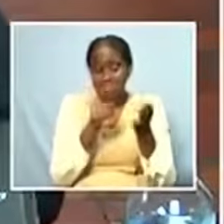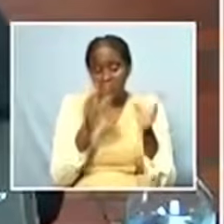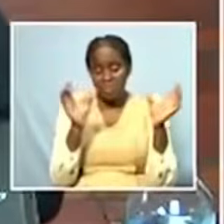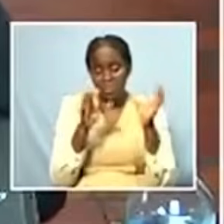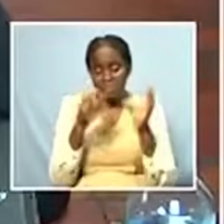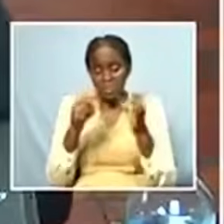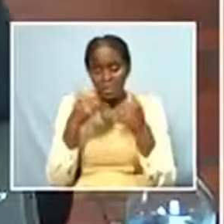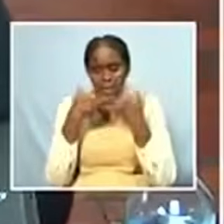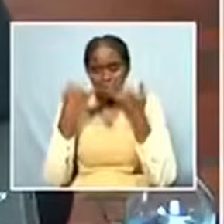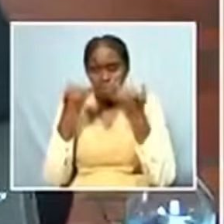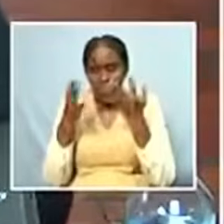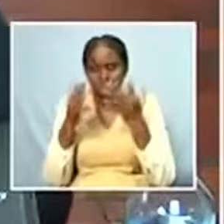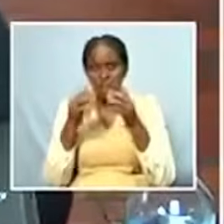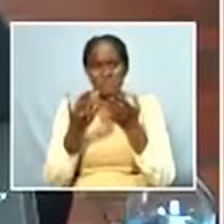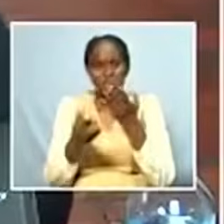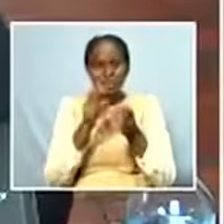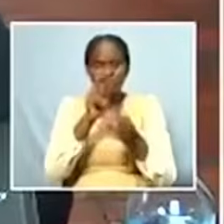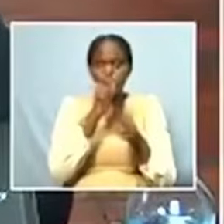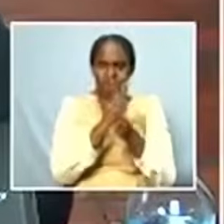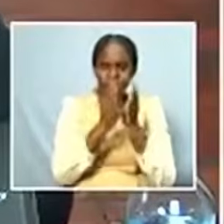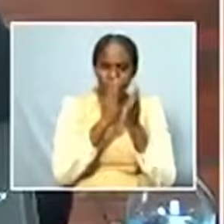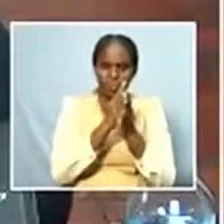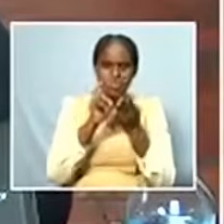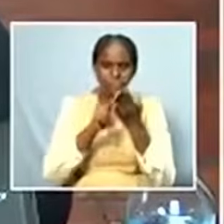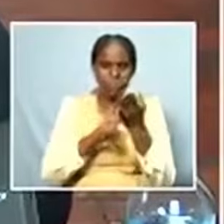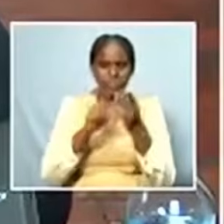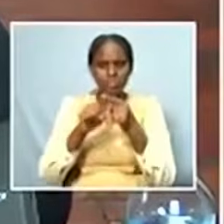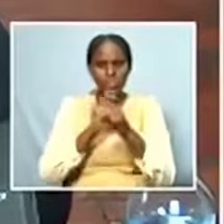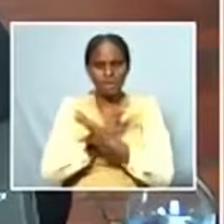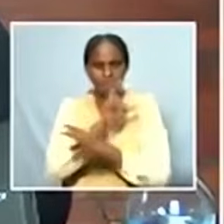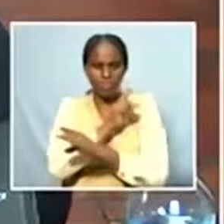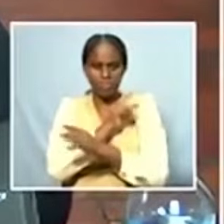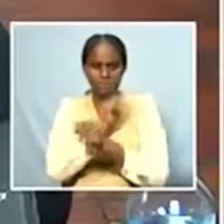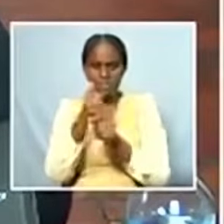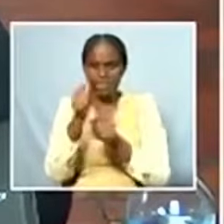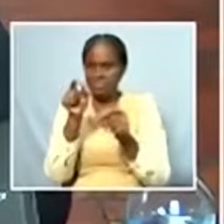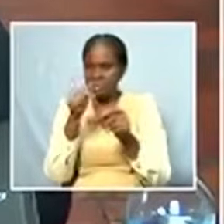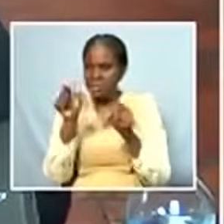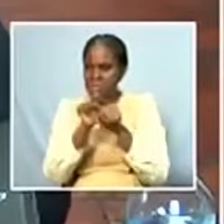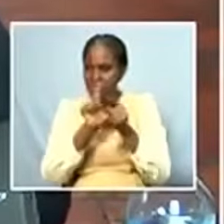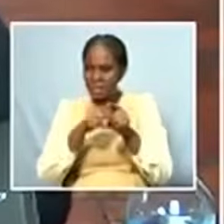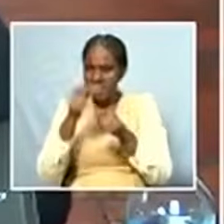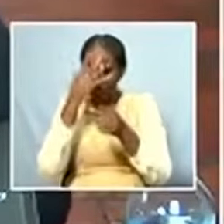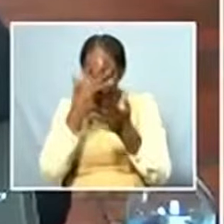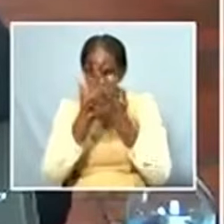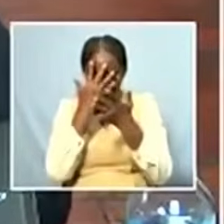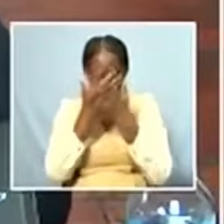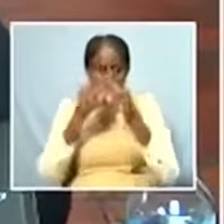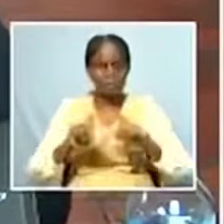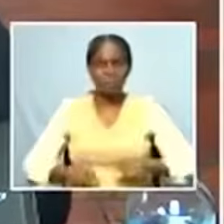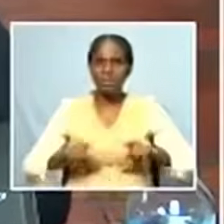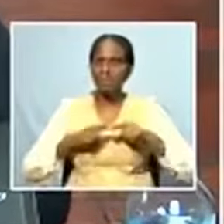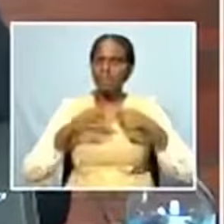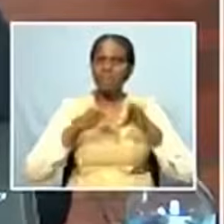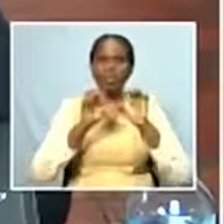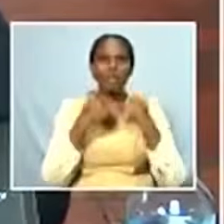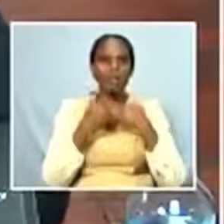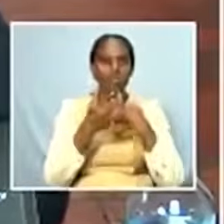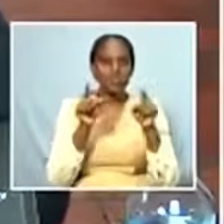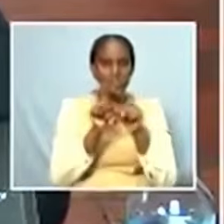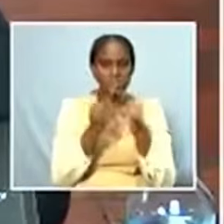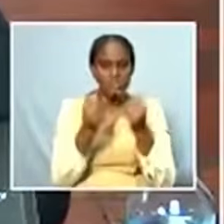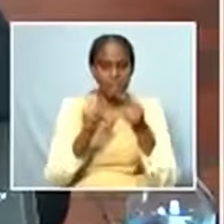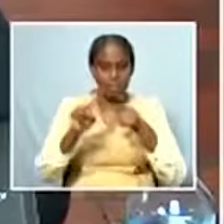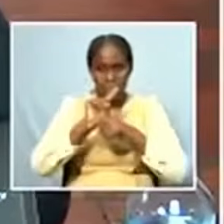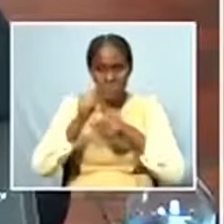been informed that maybe 2 contractors were reported to the Zambia police and they were arrested. Life has continued. And now